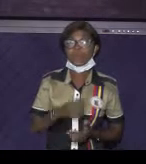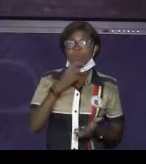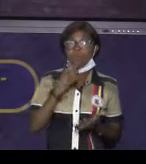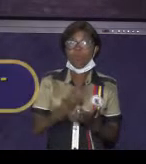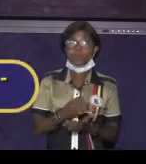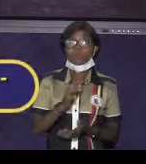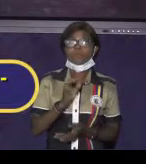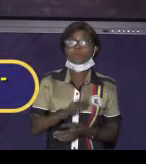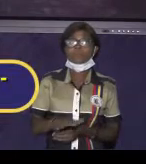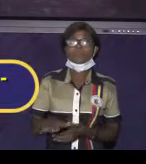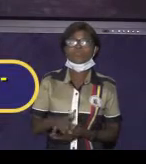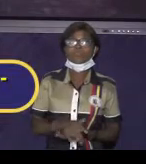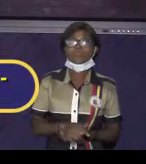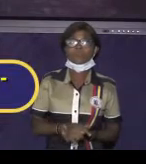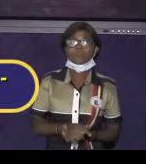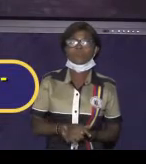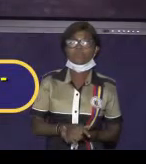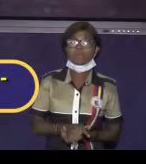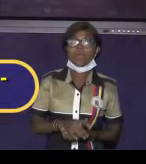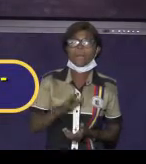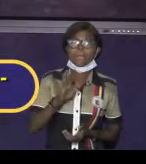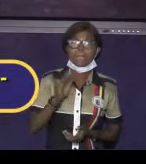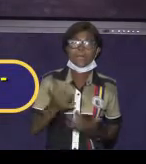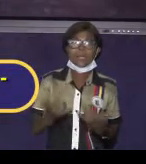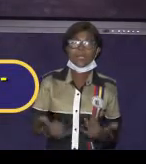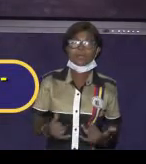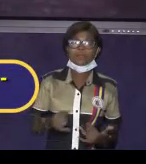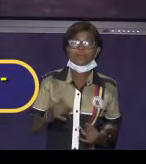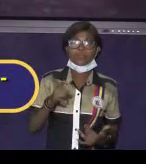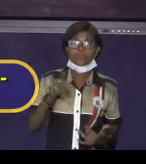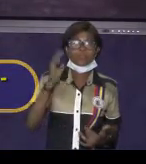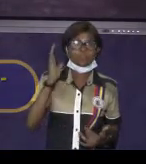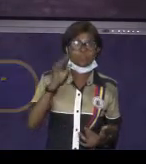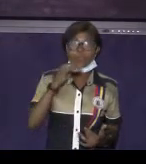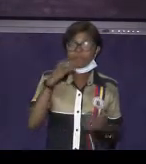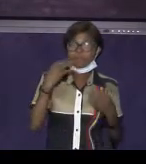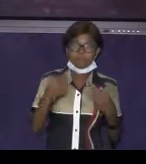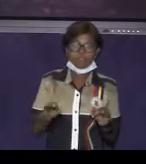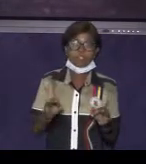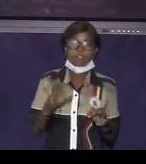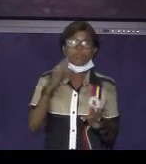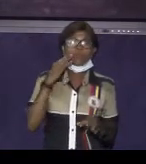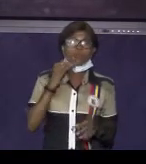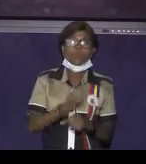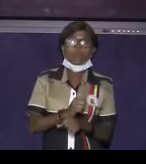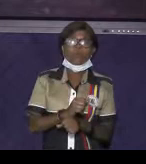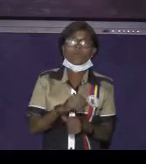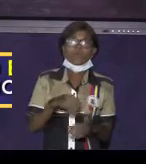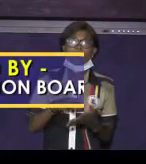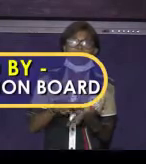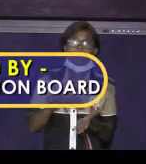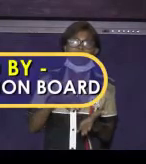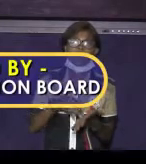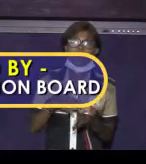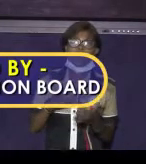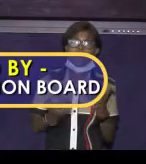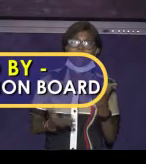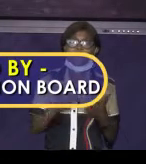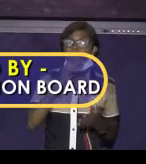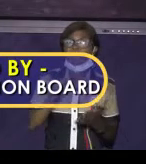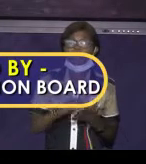Well done, children. By now, you should have captured the assignment. Make sure you